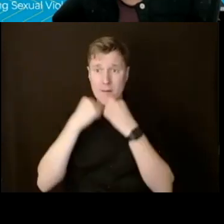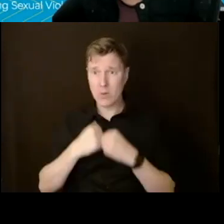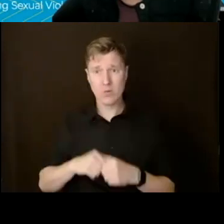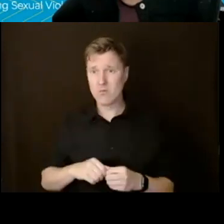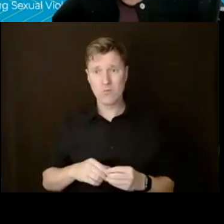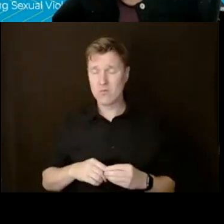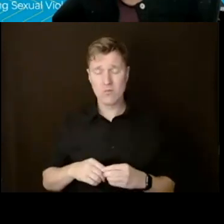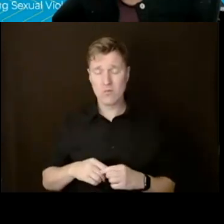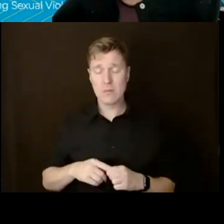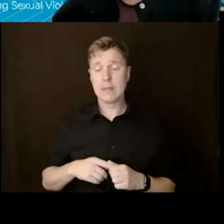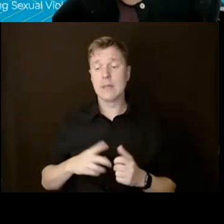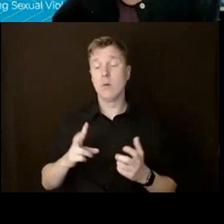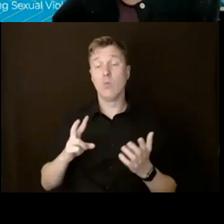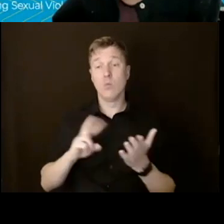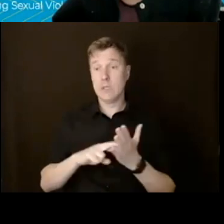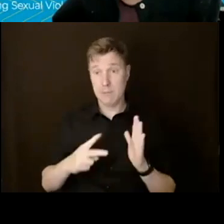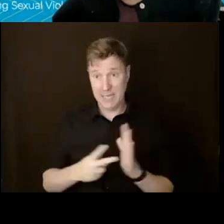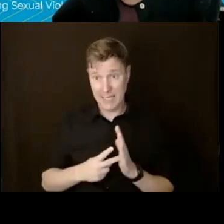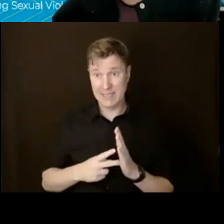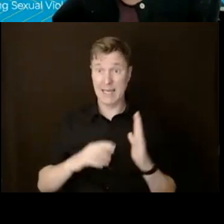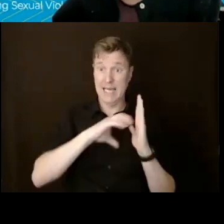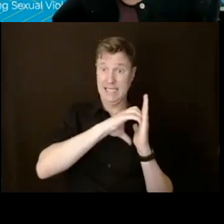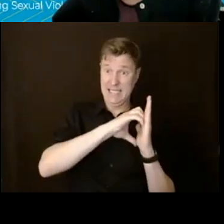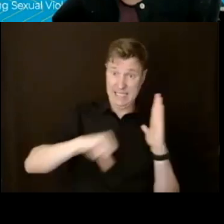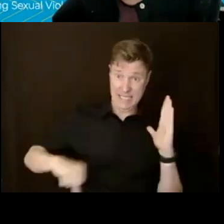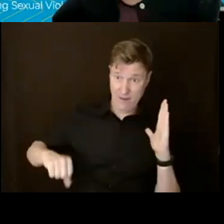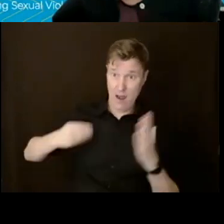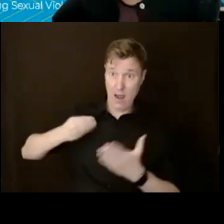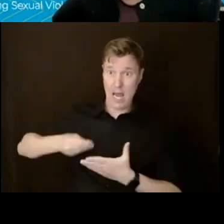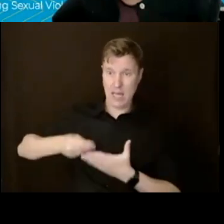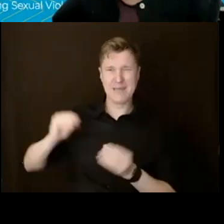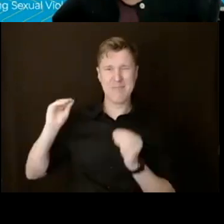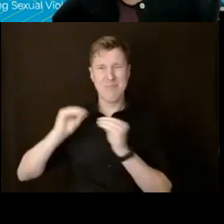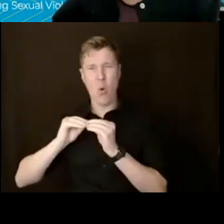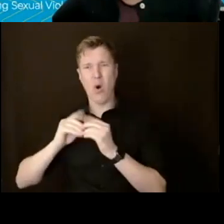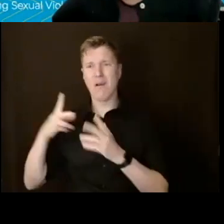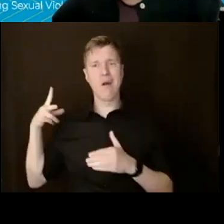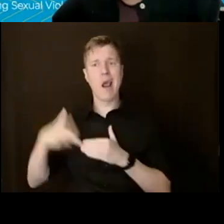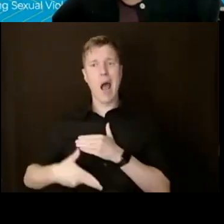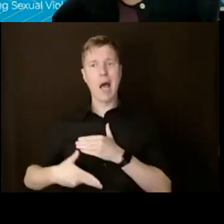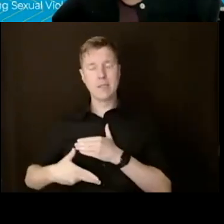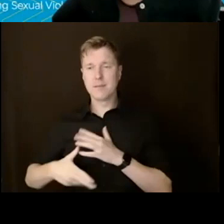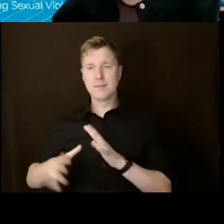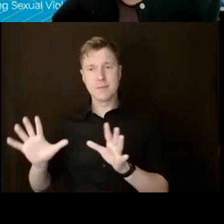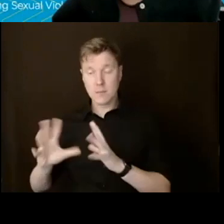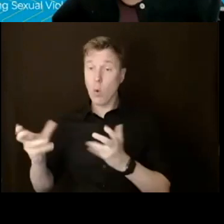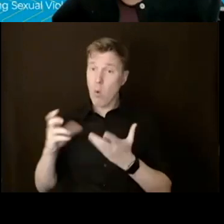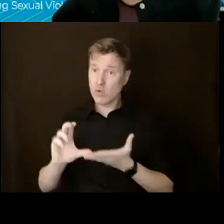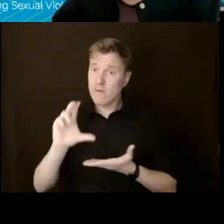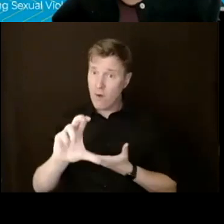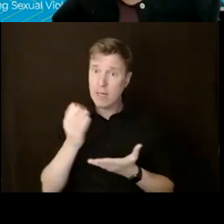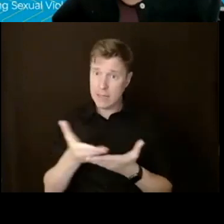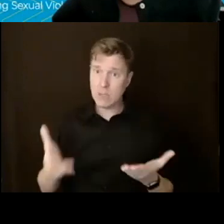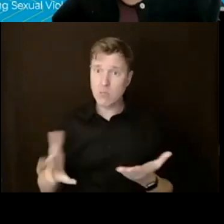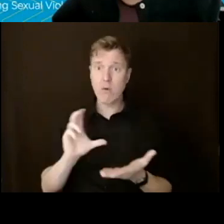in the sense that, defund is an austerity. It's like cut. And we actually want to fund things. We want to fund our